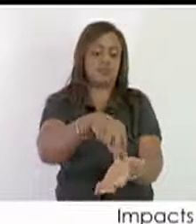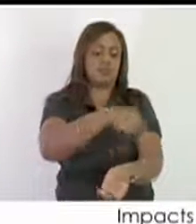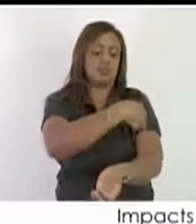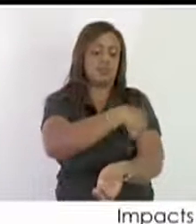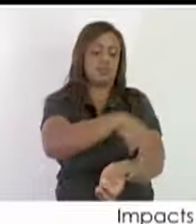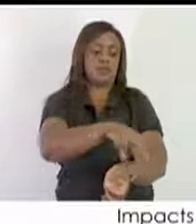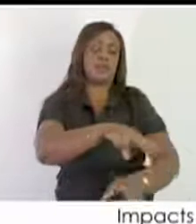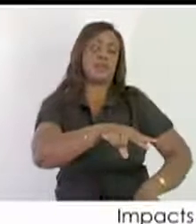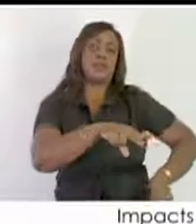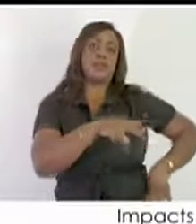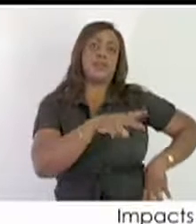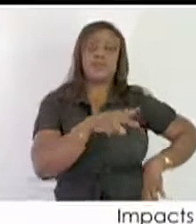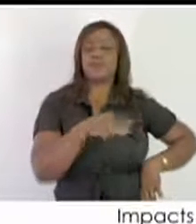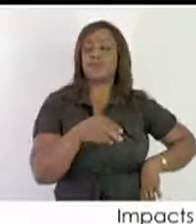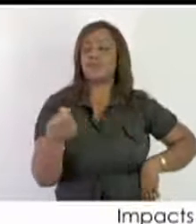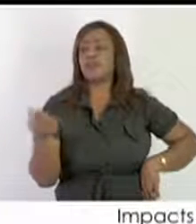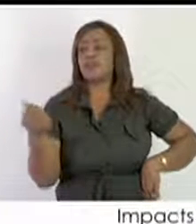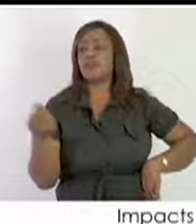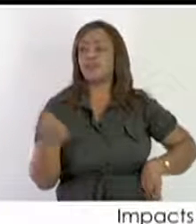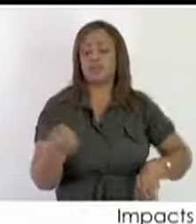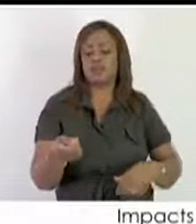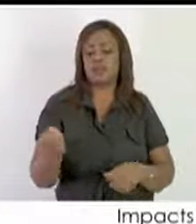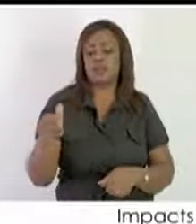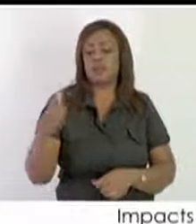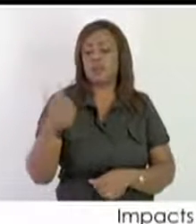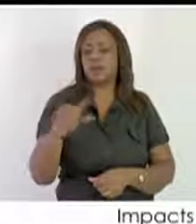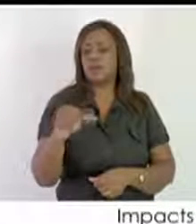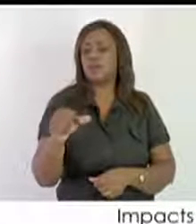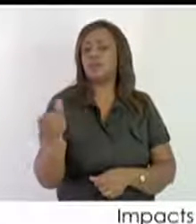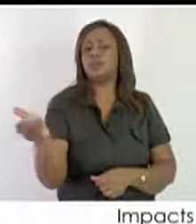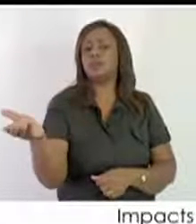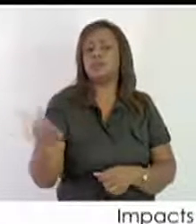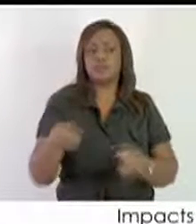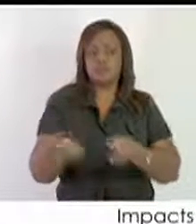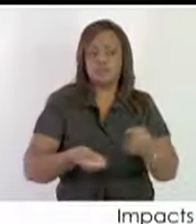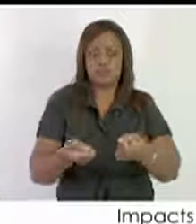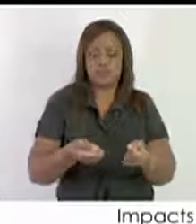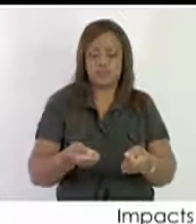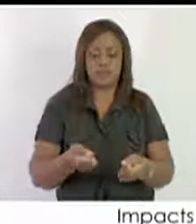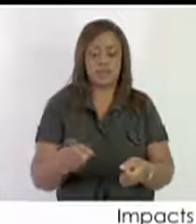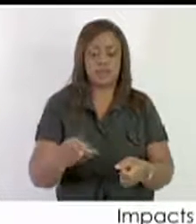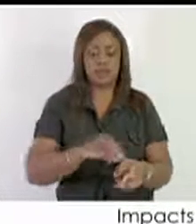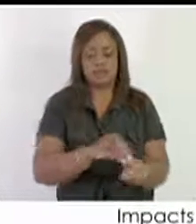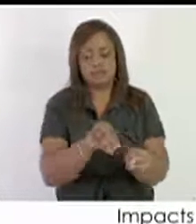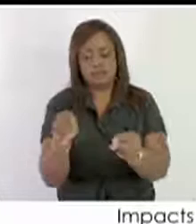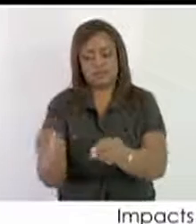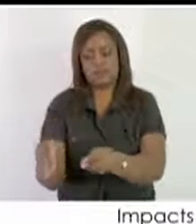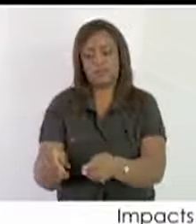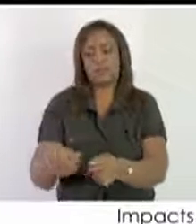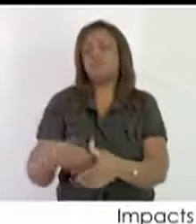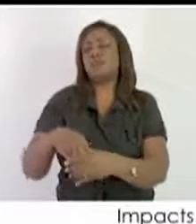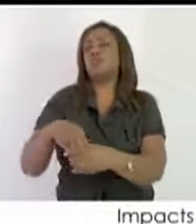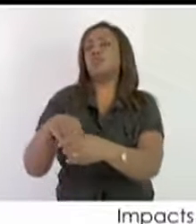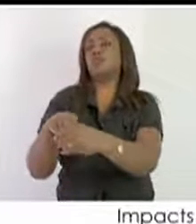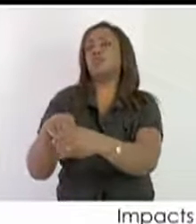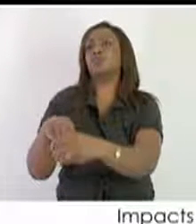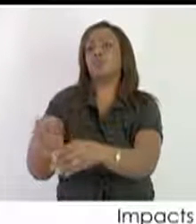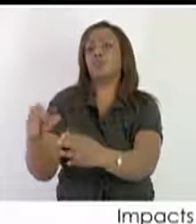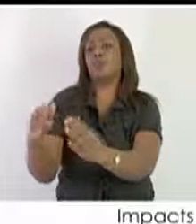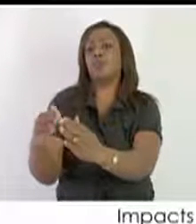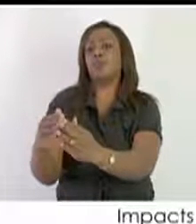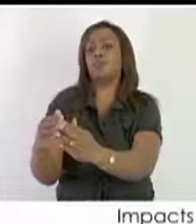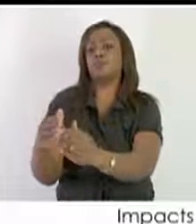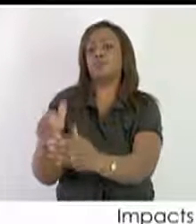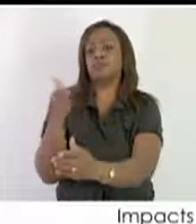they find men. They get into their cars according to what they have agreed on, and then they get into men's